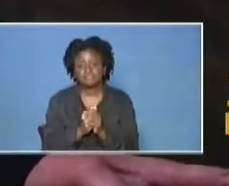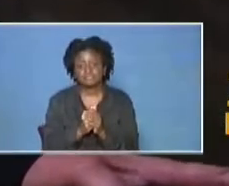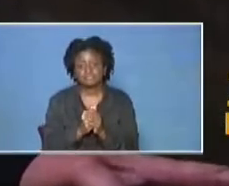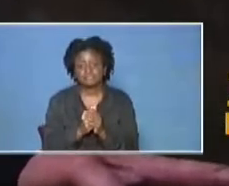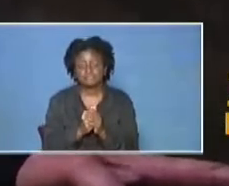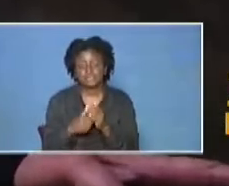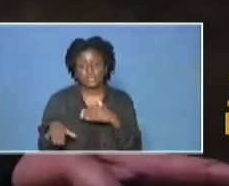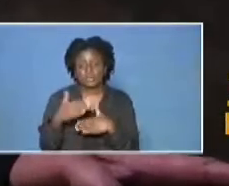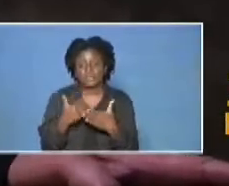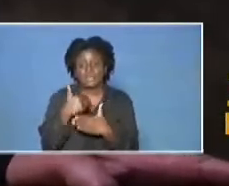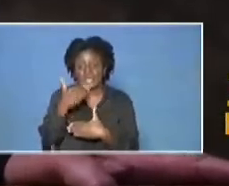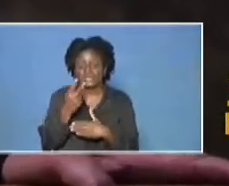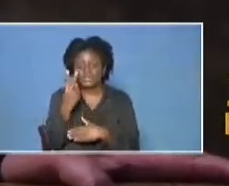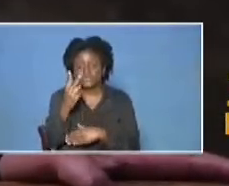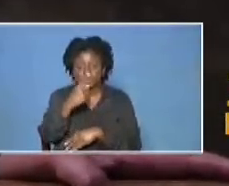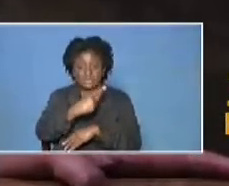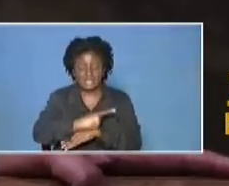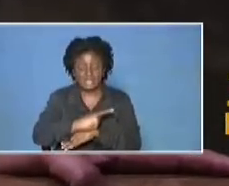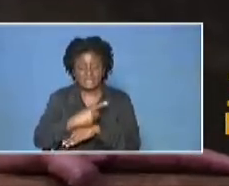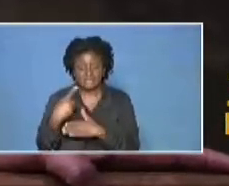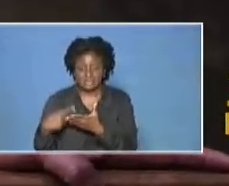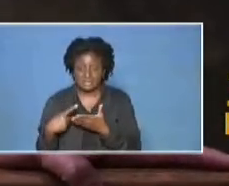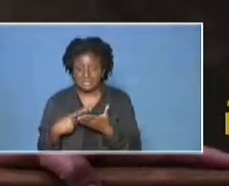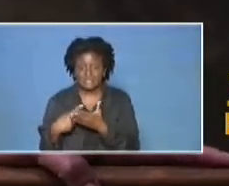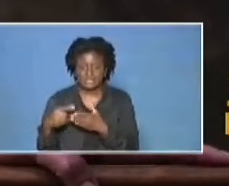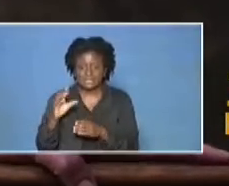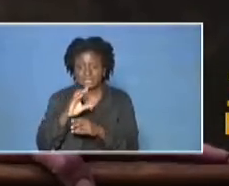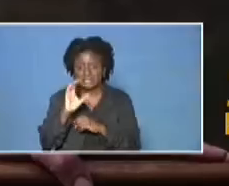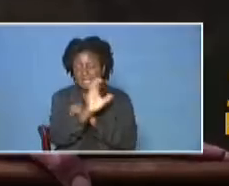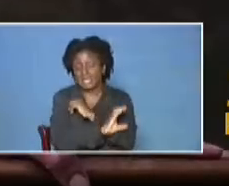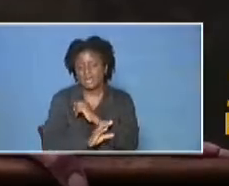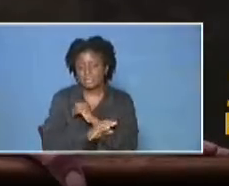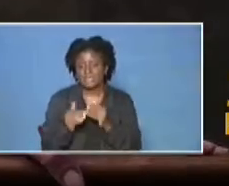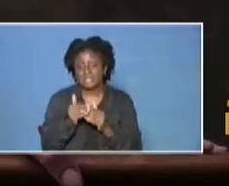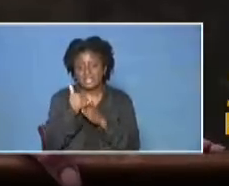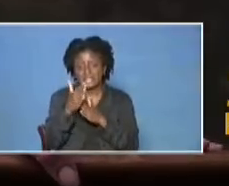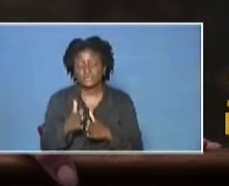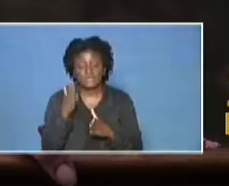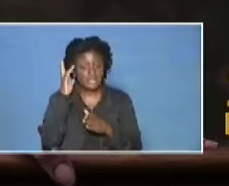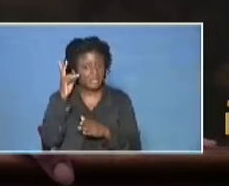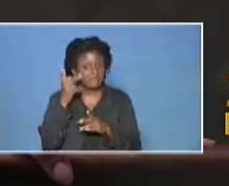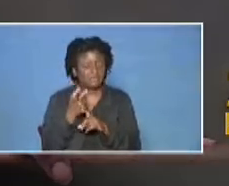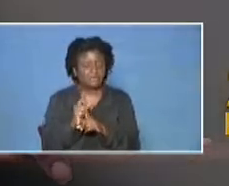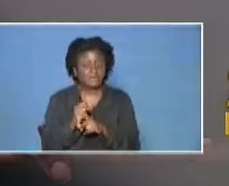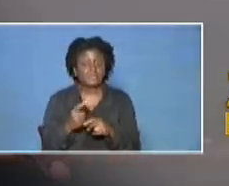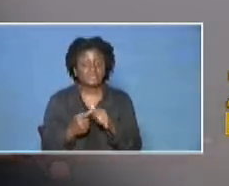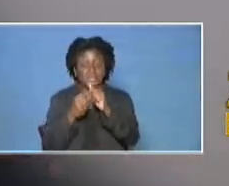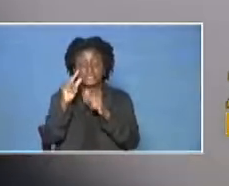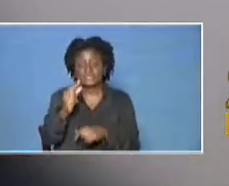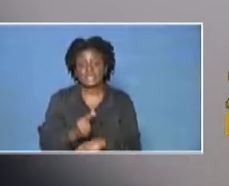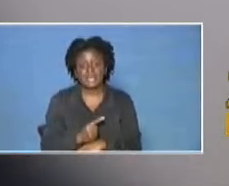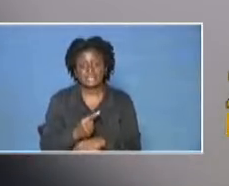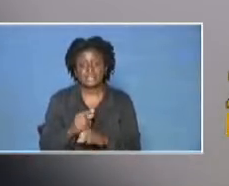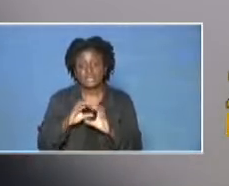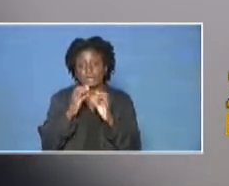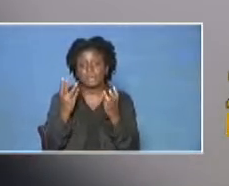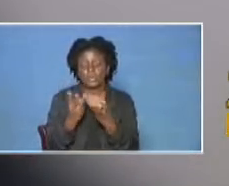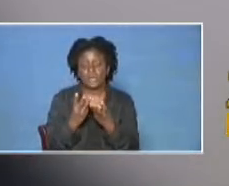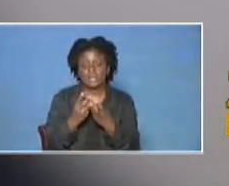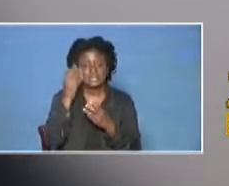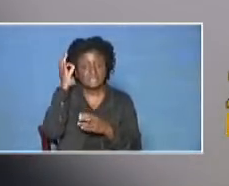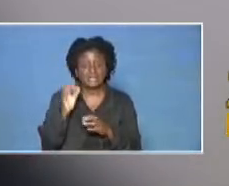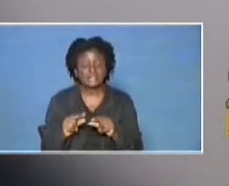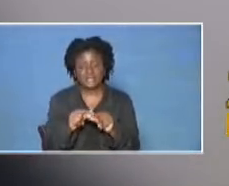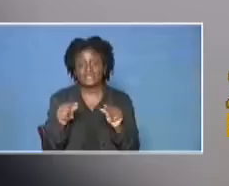Now, over the next 2 days of deliberations, Caribbean leaders will hear from special guest Commonwealth Secretary General the Right